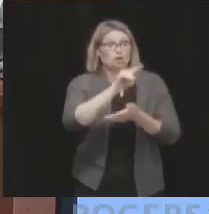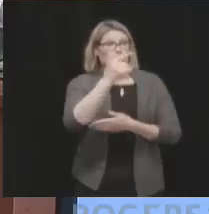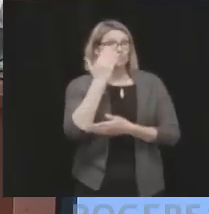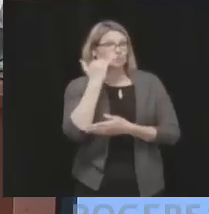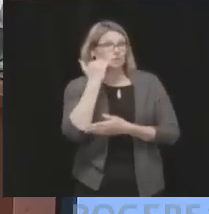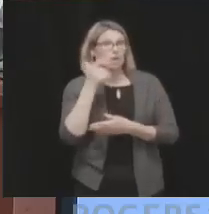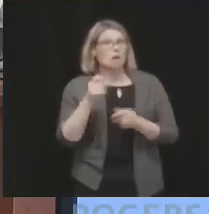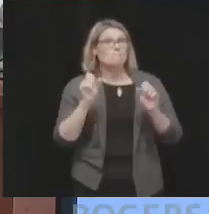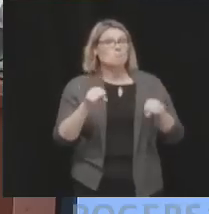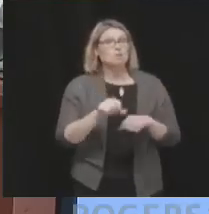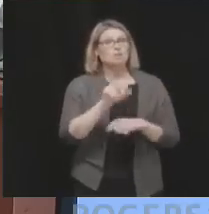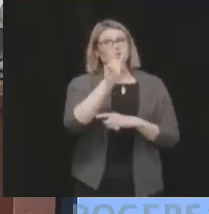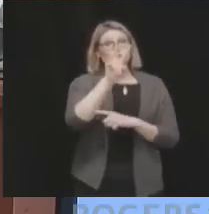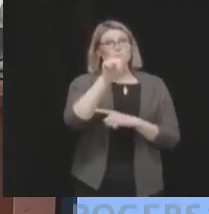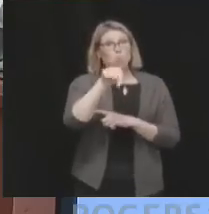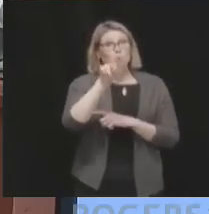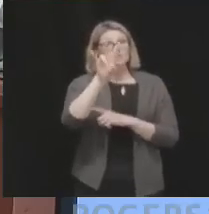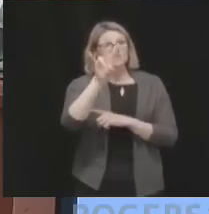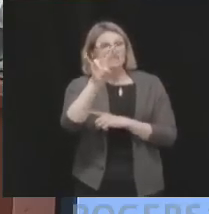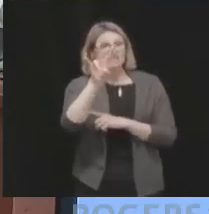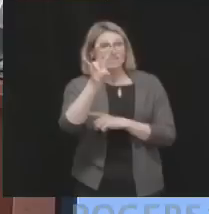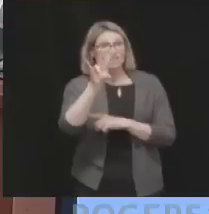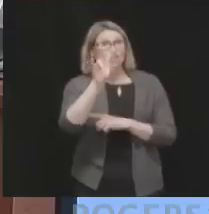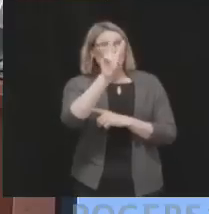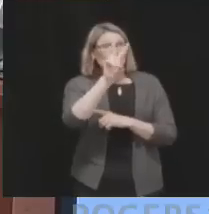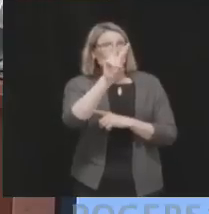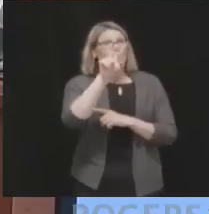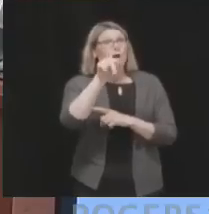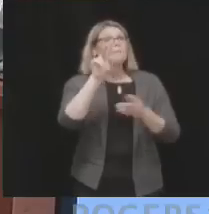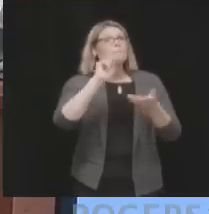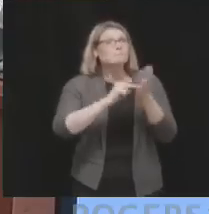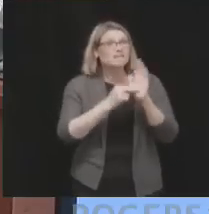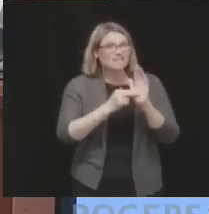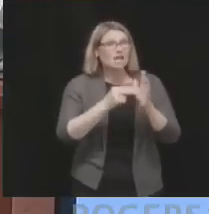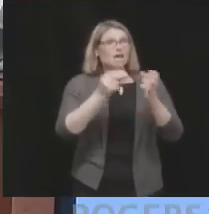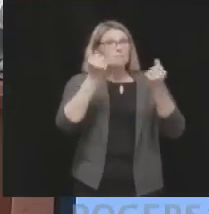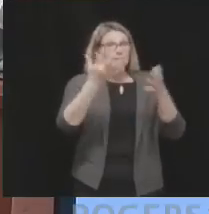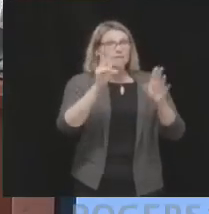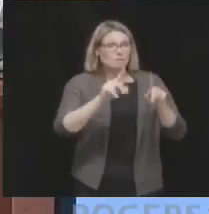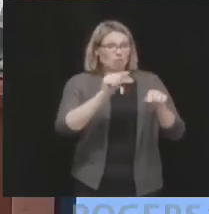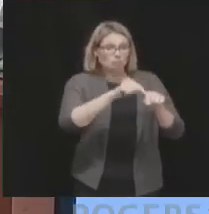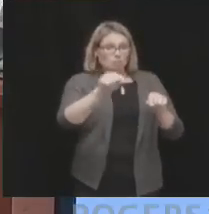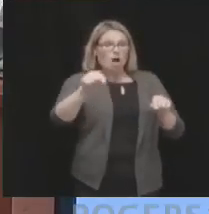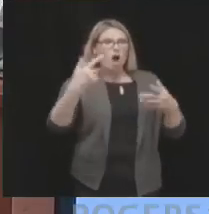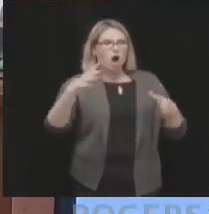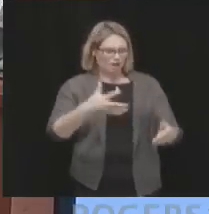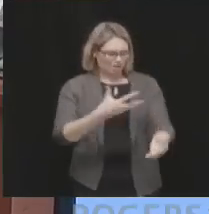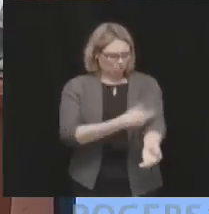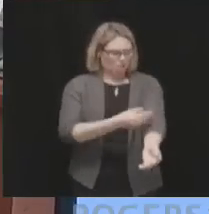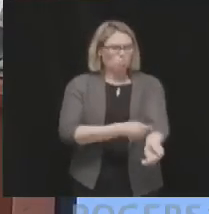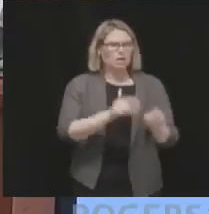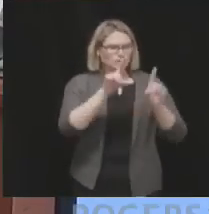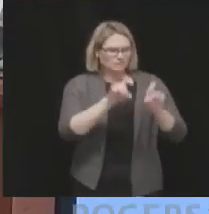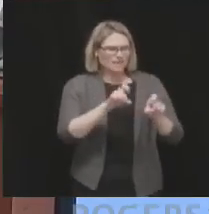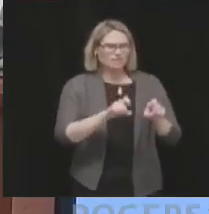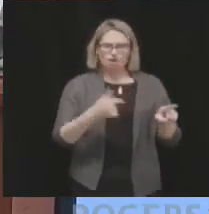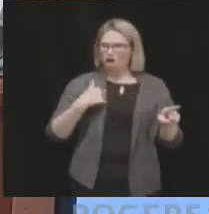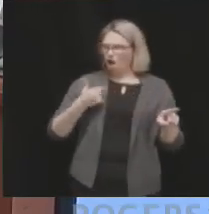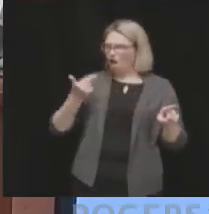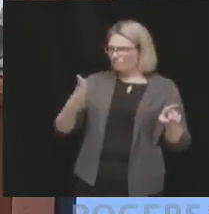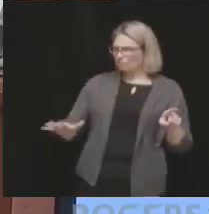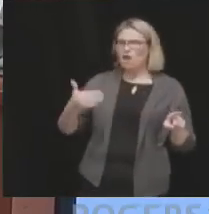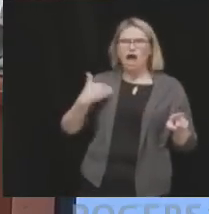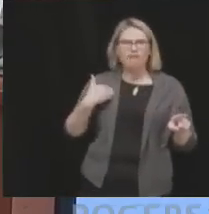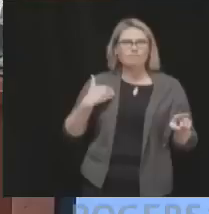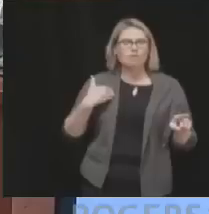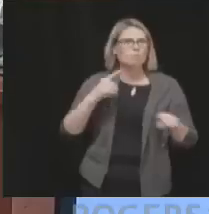different course for us. But right now, this is the best plan based on the information that we've had. And I'm confident it can